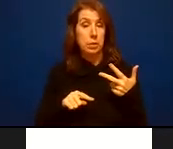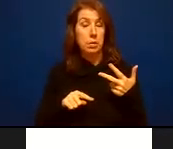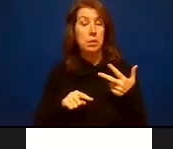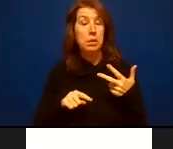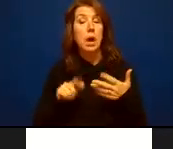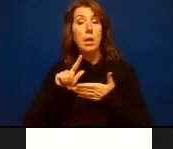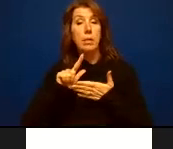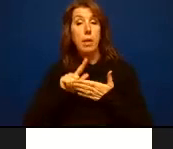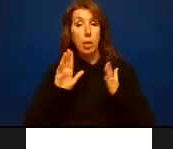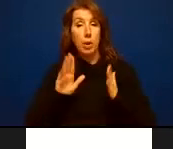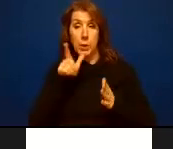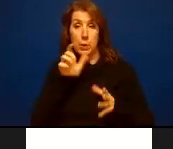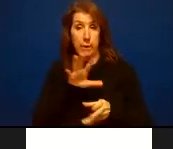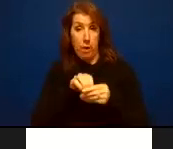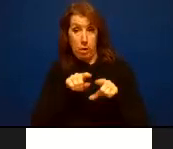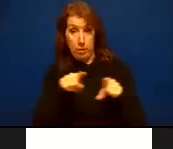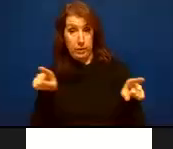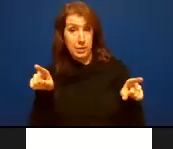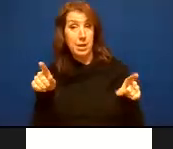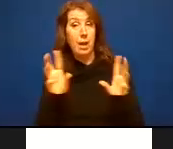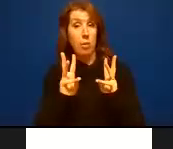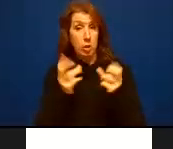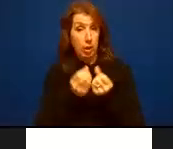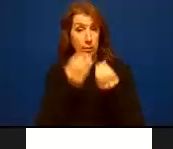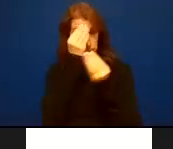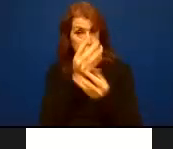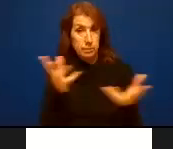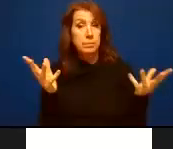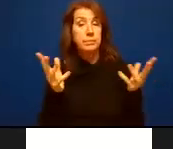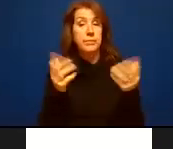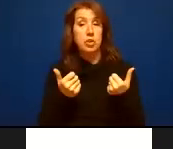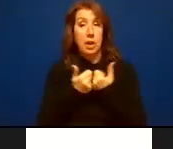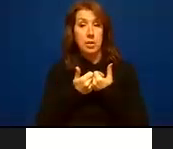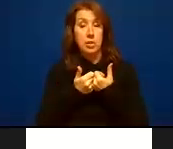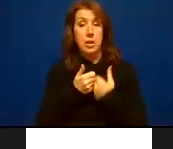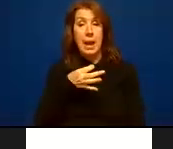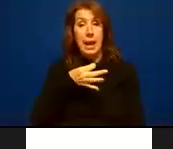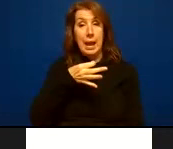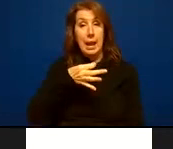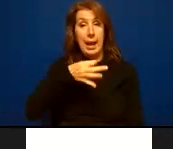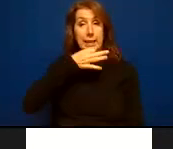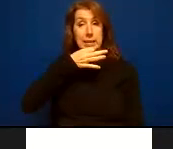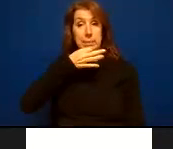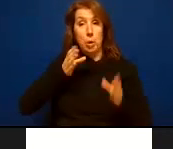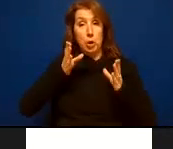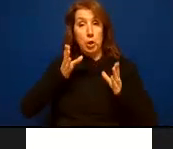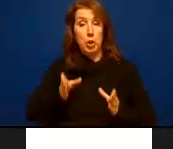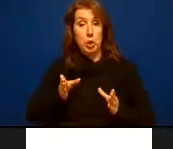are listening on here. I think, having your experts come in is a very